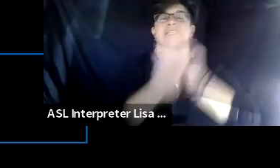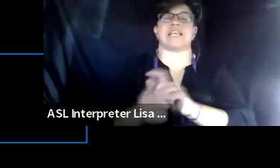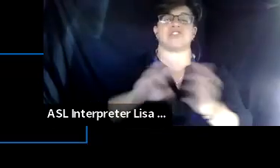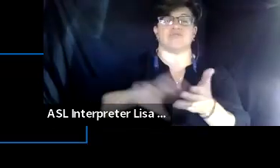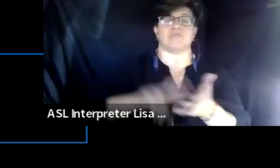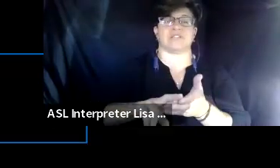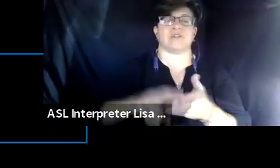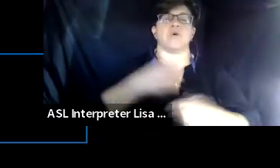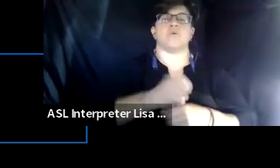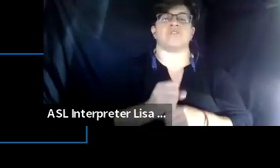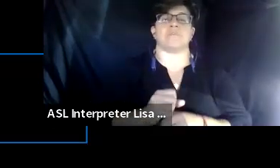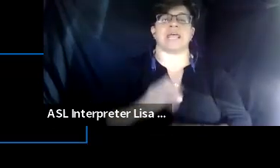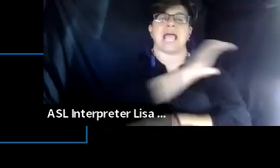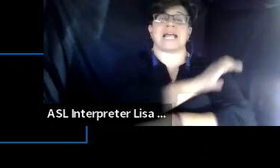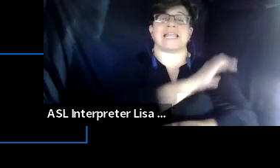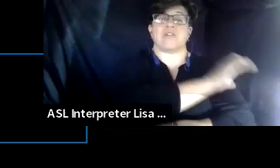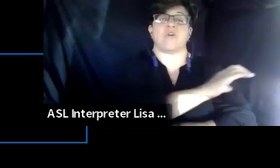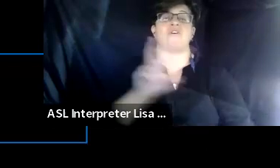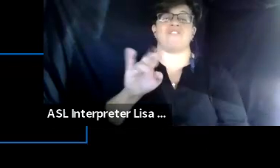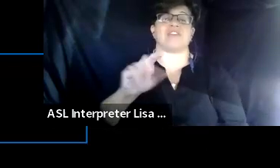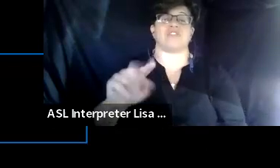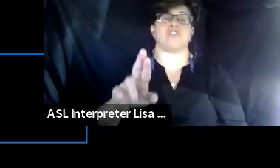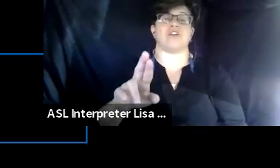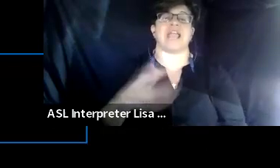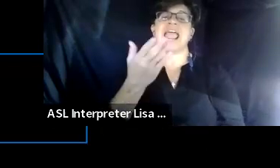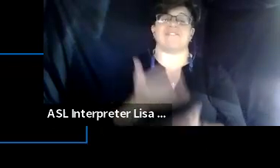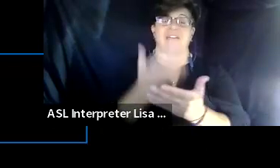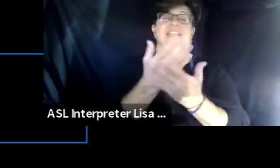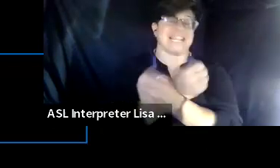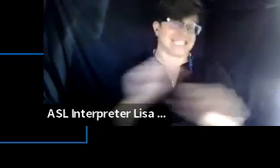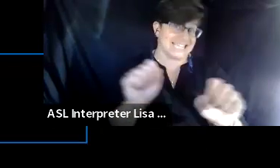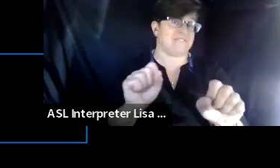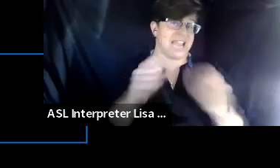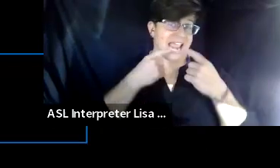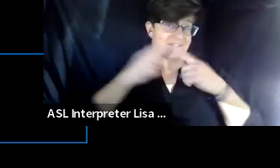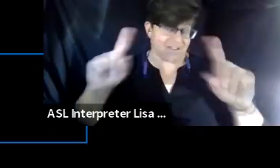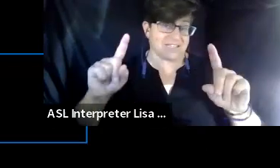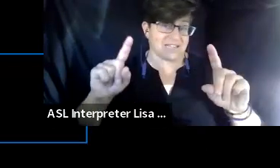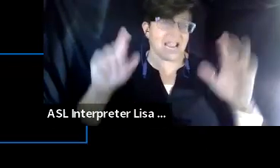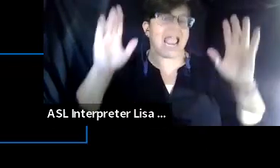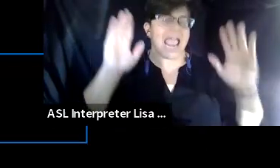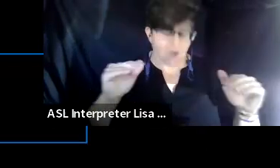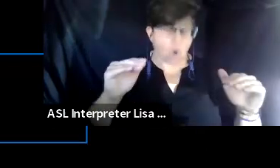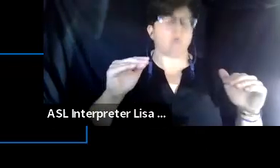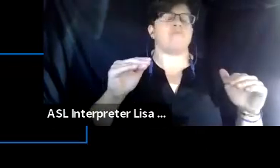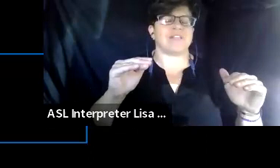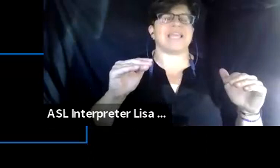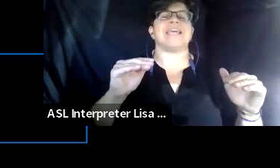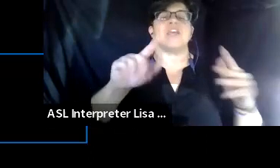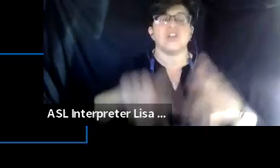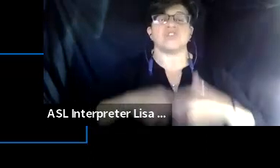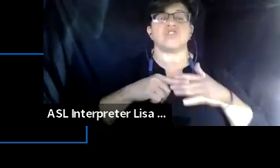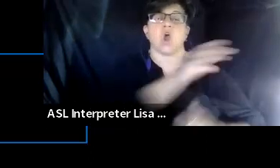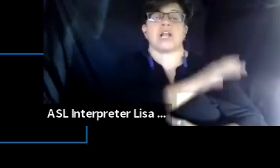validate efficacy and safety, and move on, hopefully, to a phase 1 clinical trial in humans to this gene that is highly prevalent in